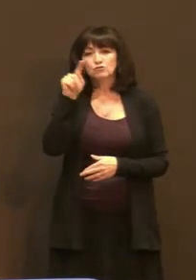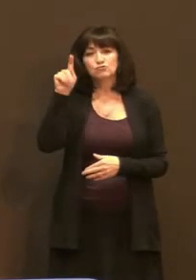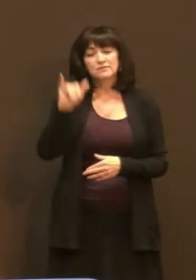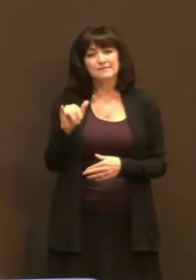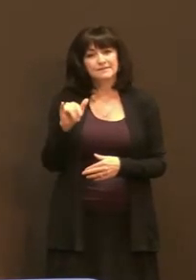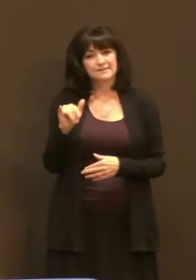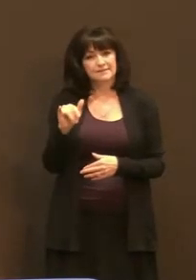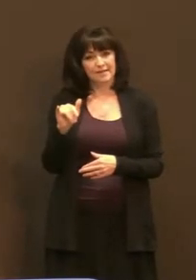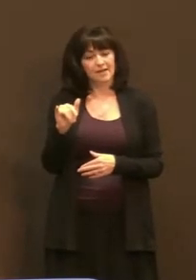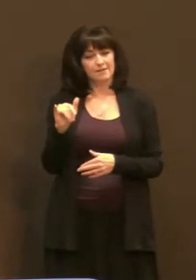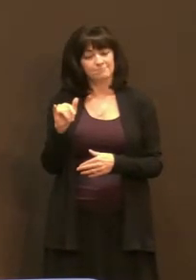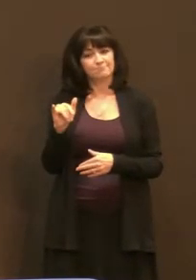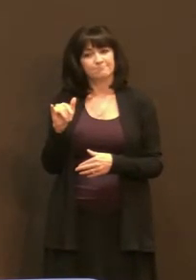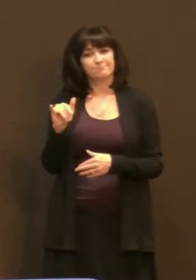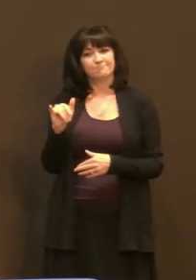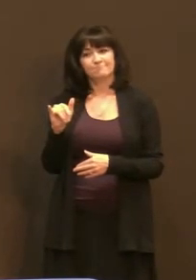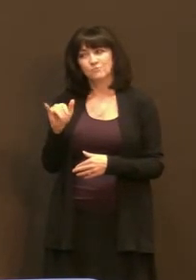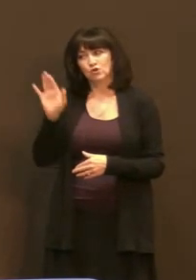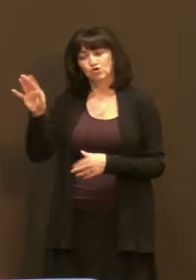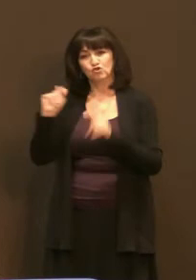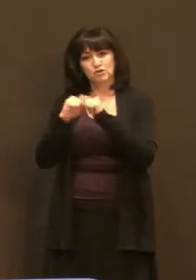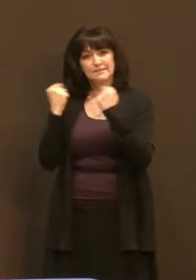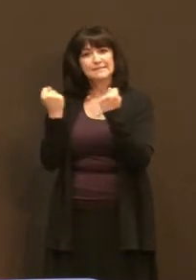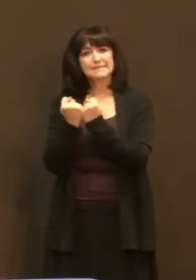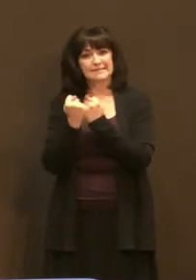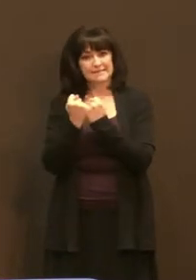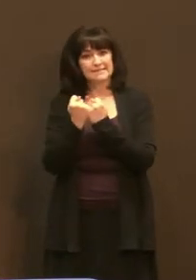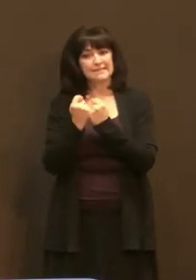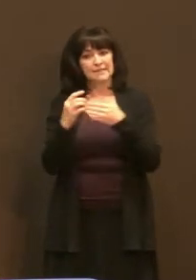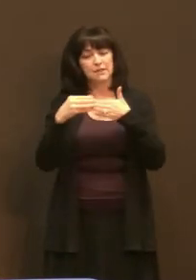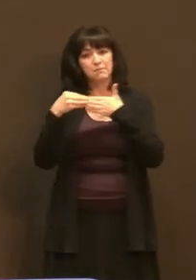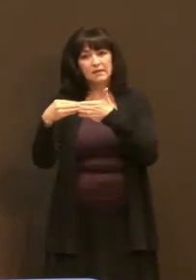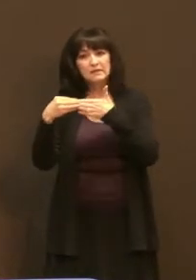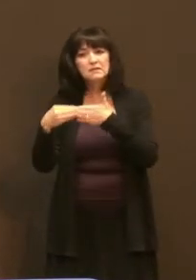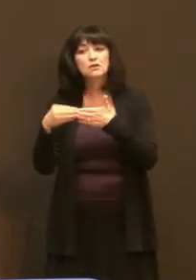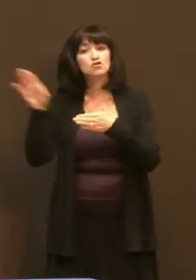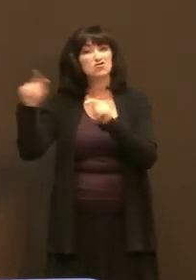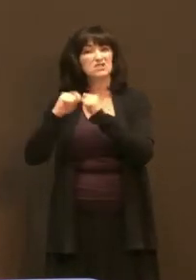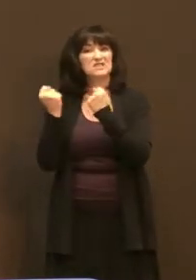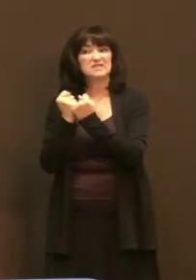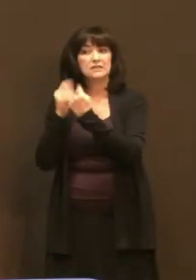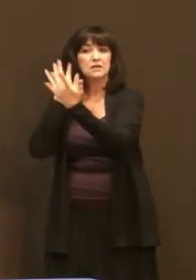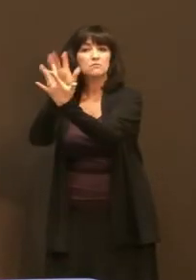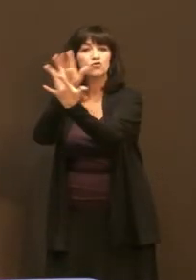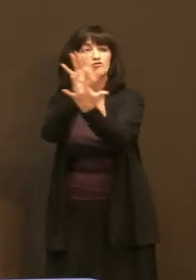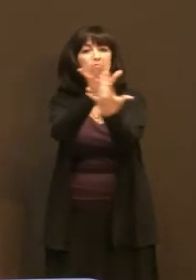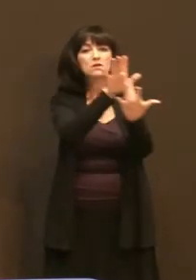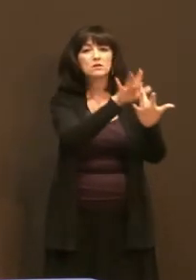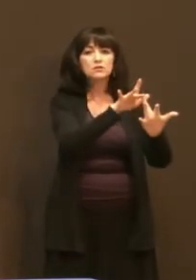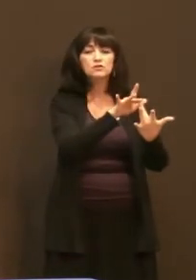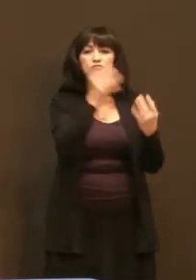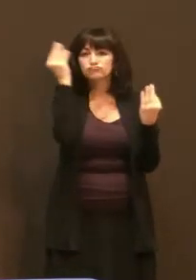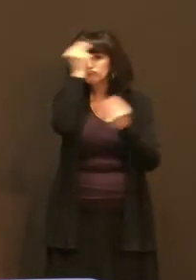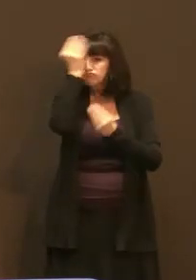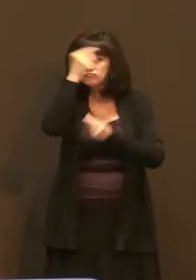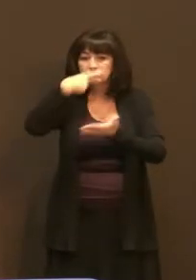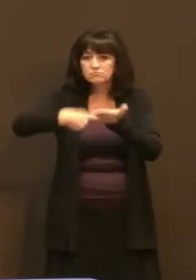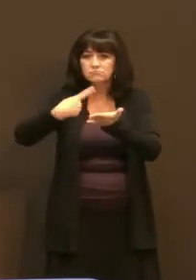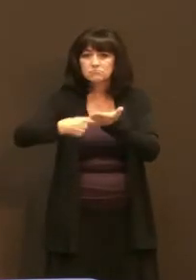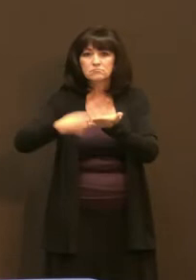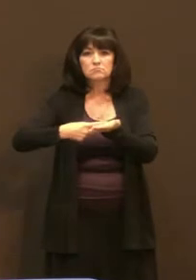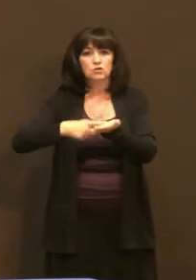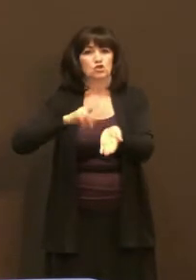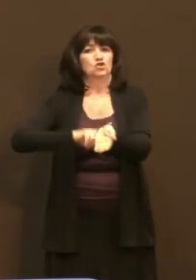for your team leaning into the outreach and the requirements on nursing homes. We know that will have